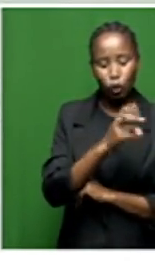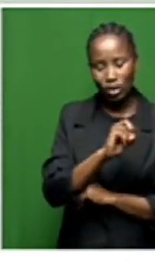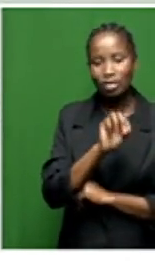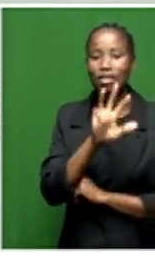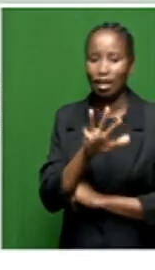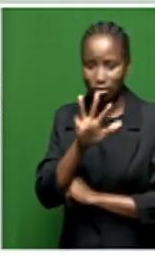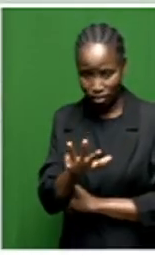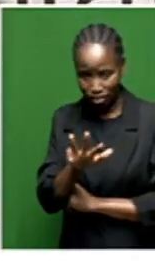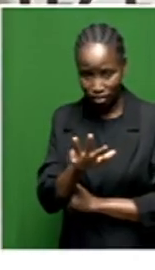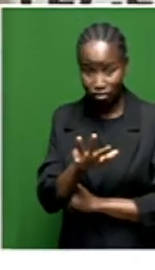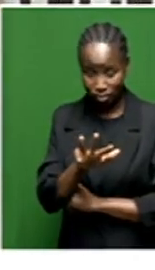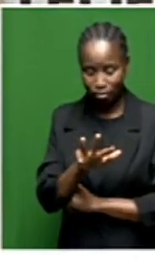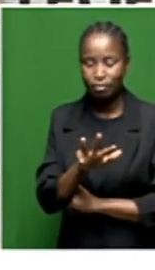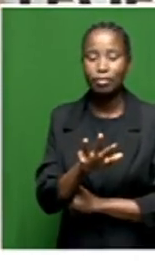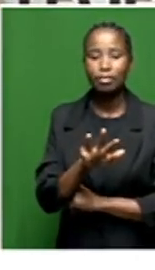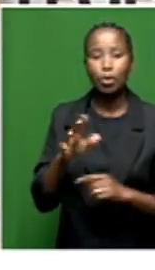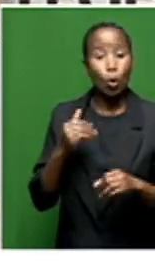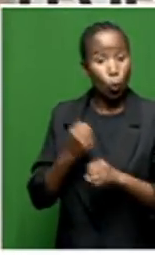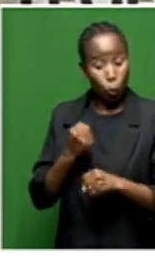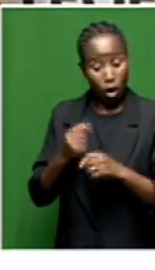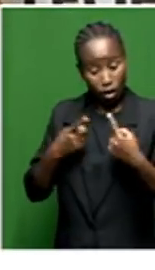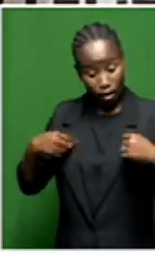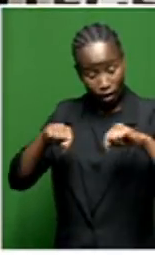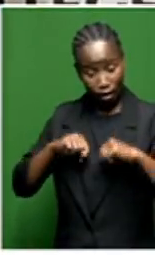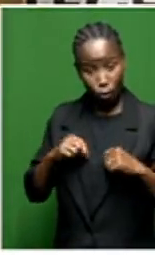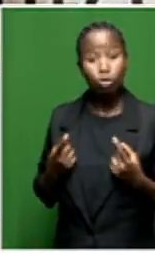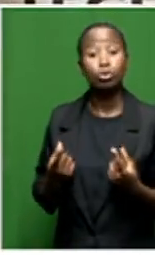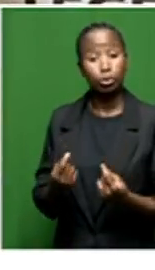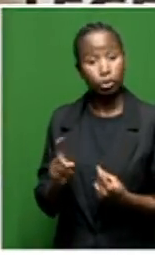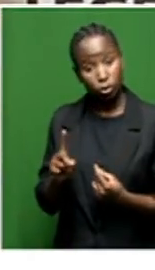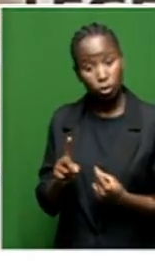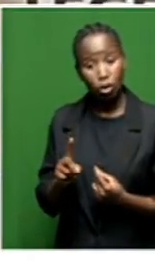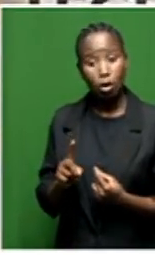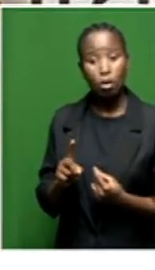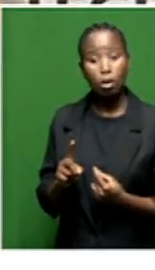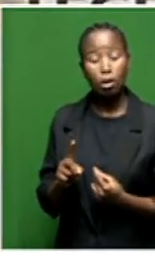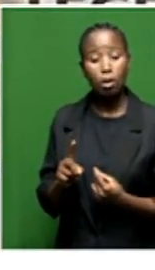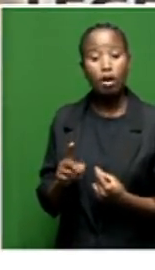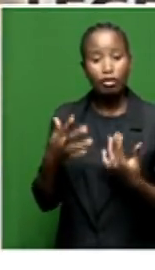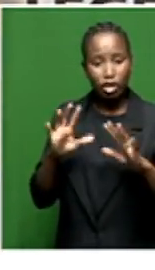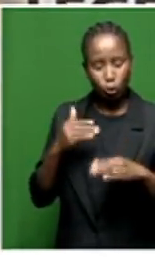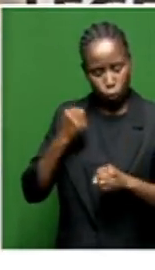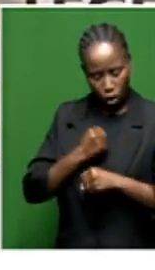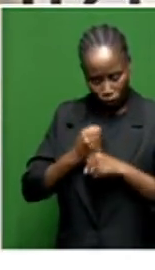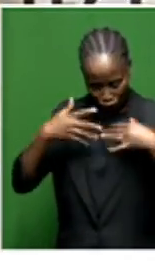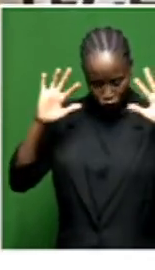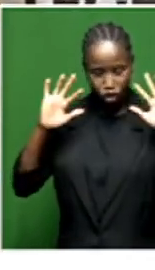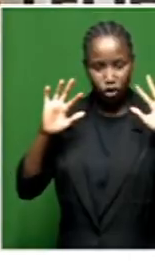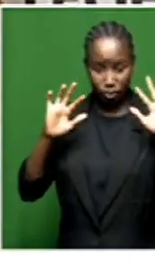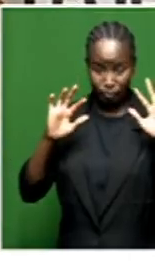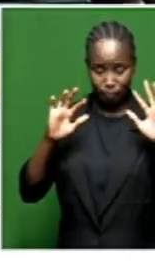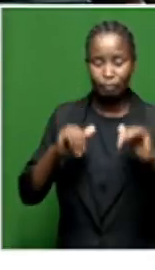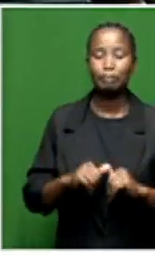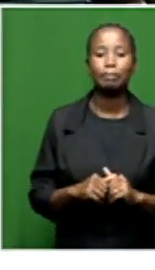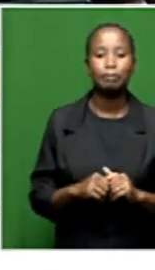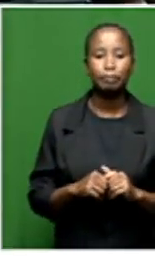2019. And our work, obviously, what we believe to be needed was completed. And